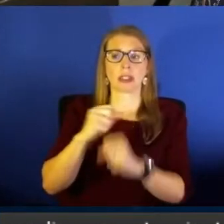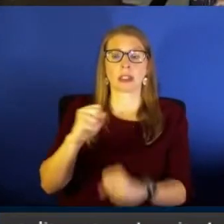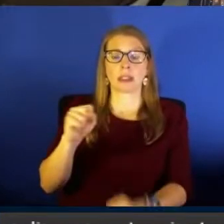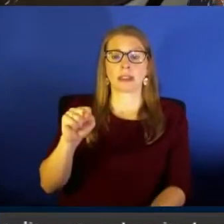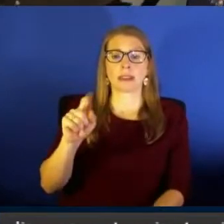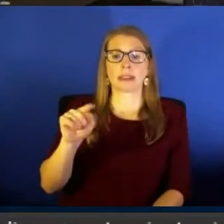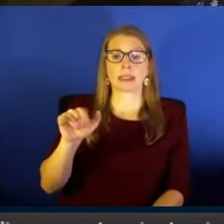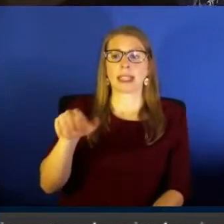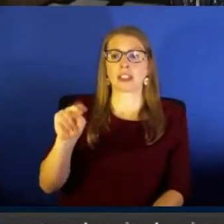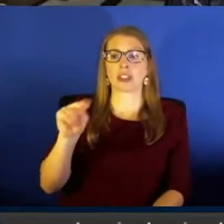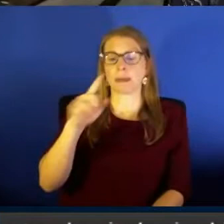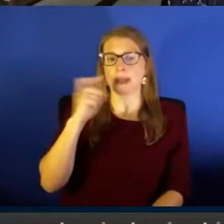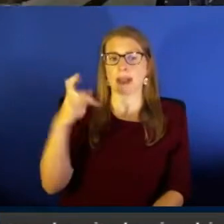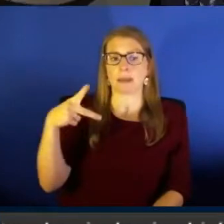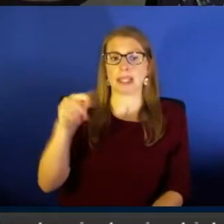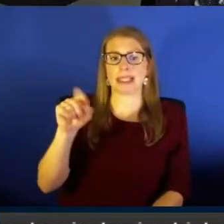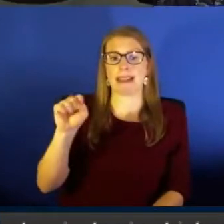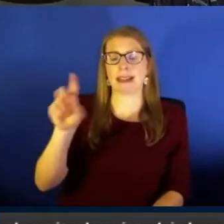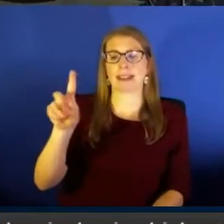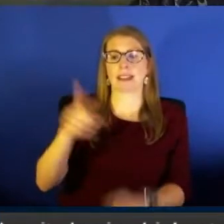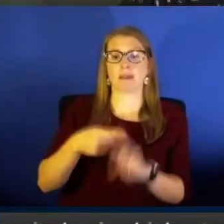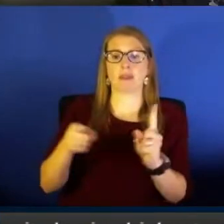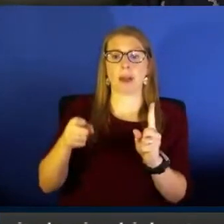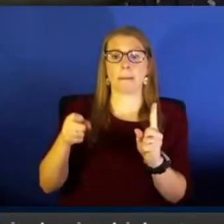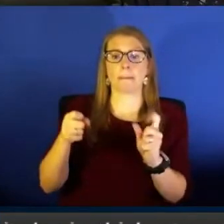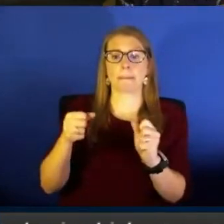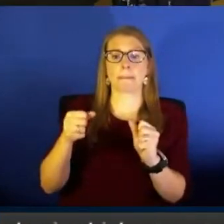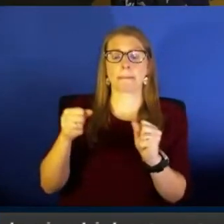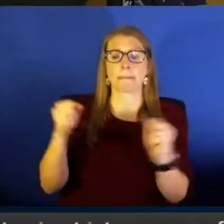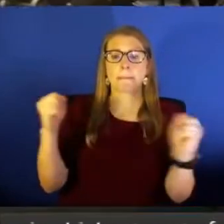of PTSD from loud bangs?